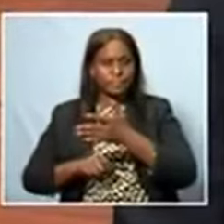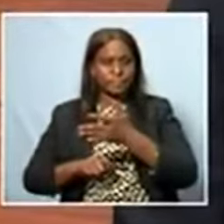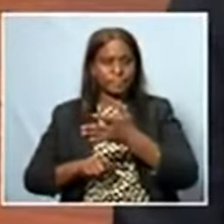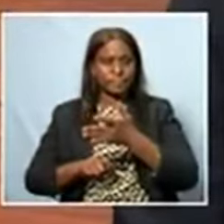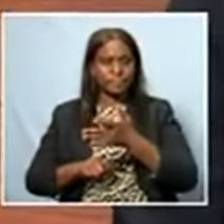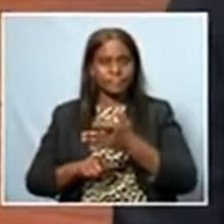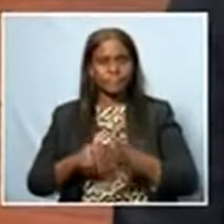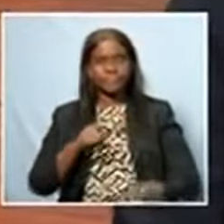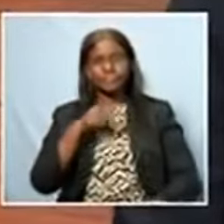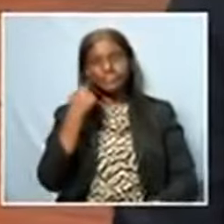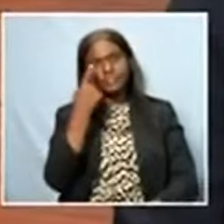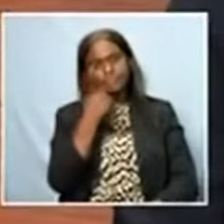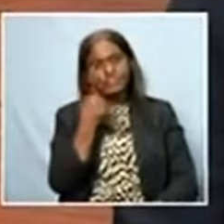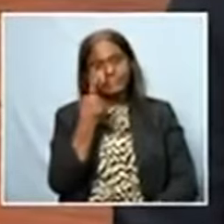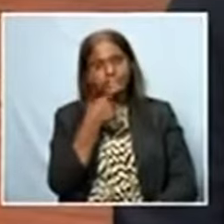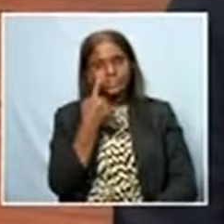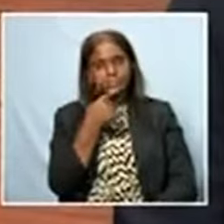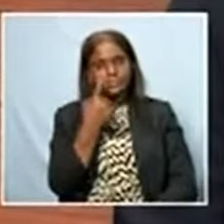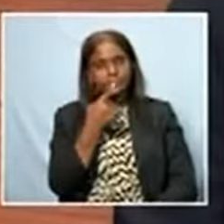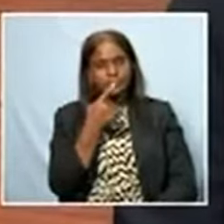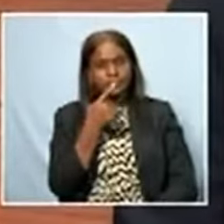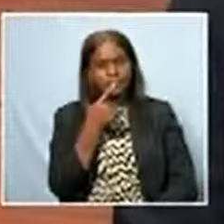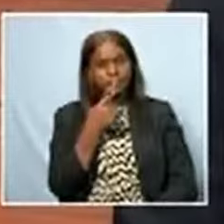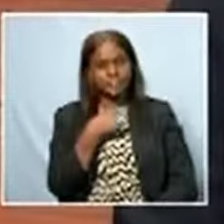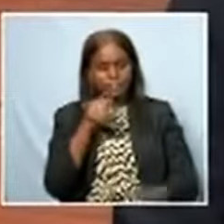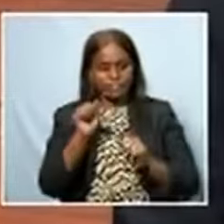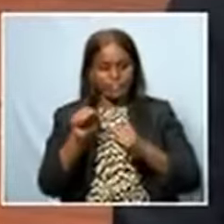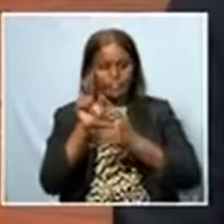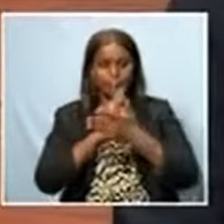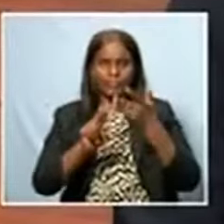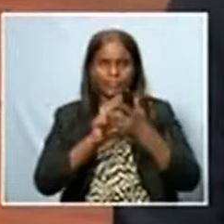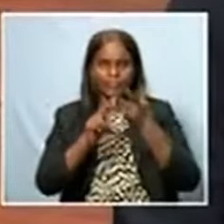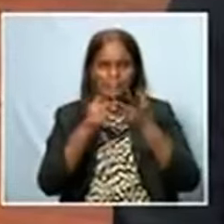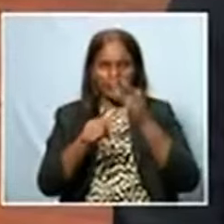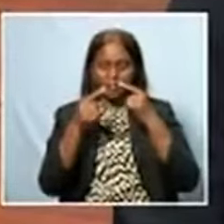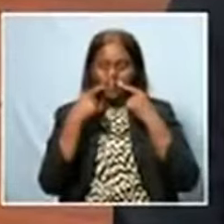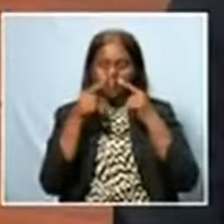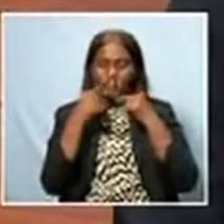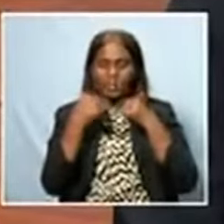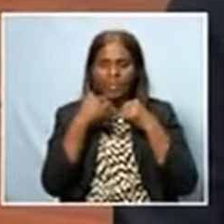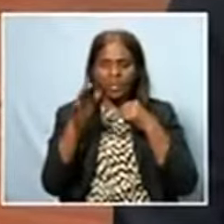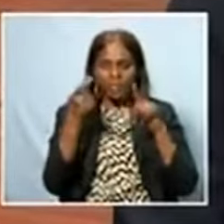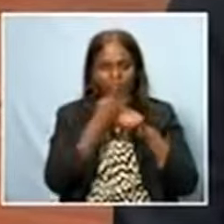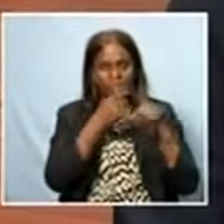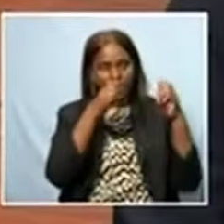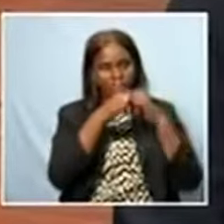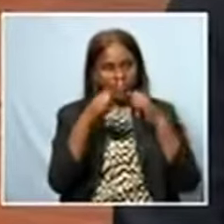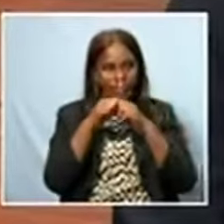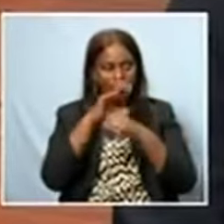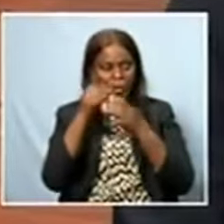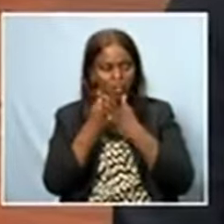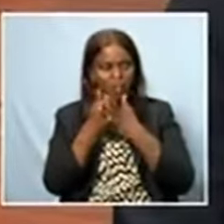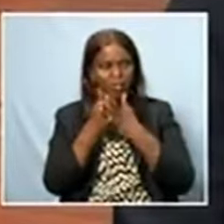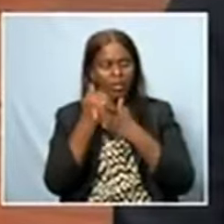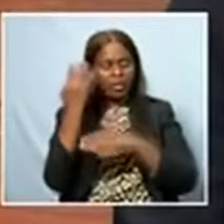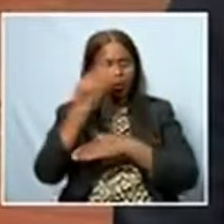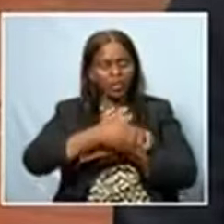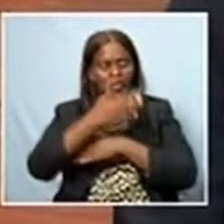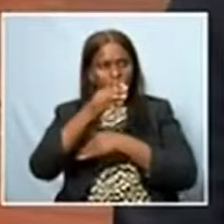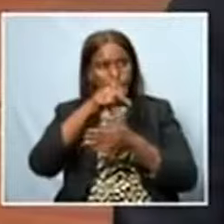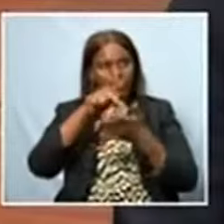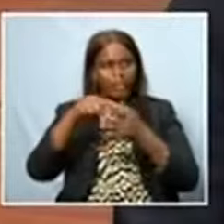those that, maybe I can read what the notices are from the banks. All cross-border payments